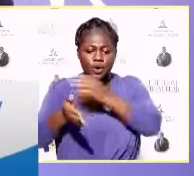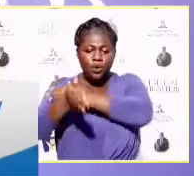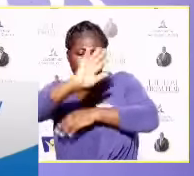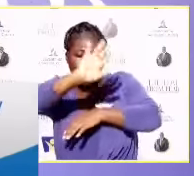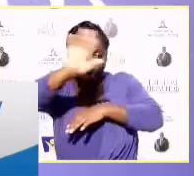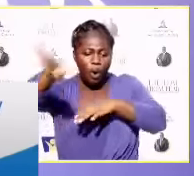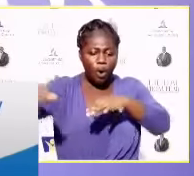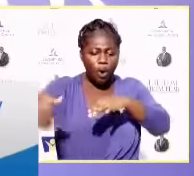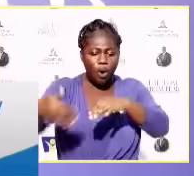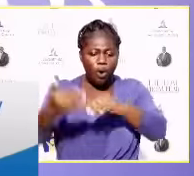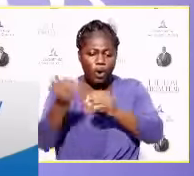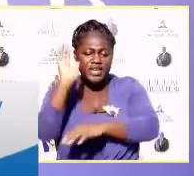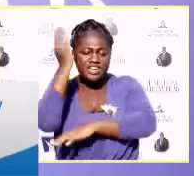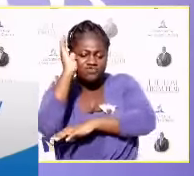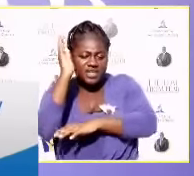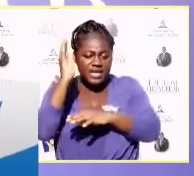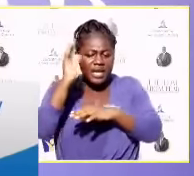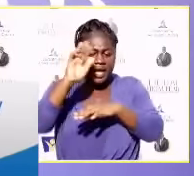pleasant to the sight.